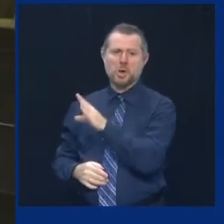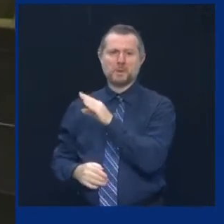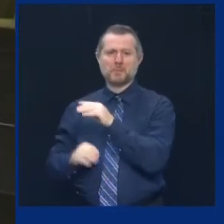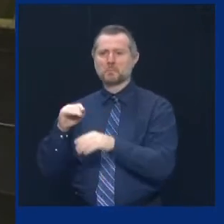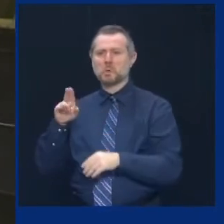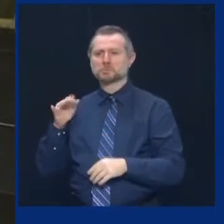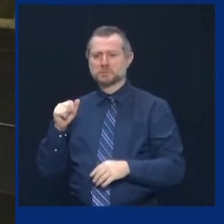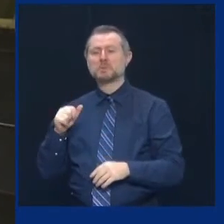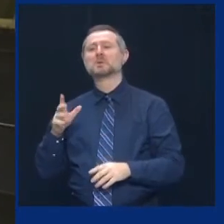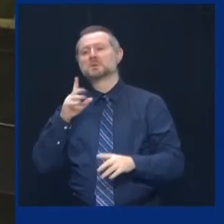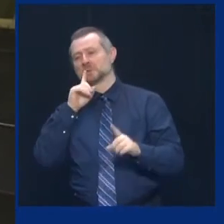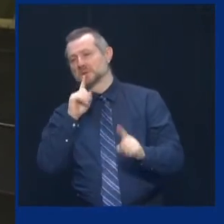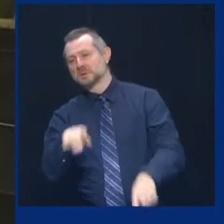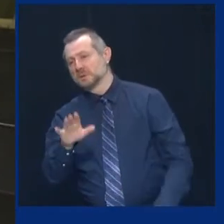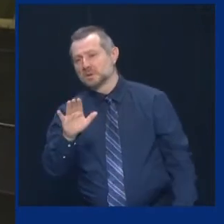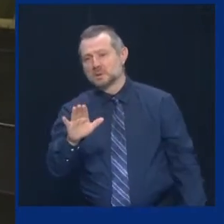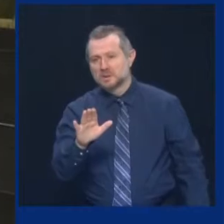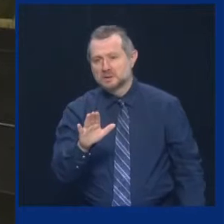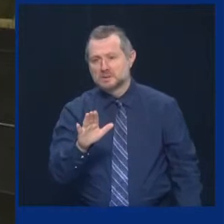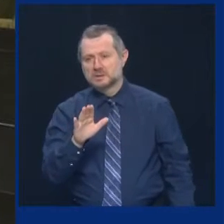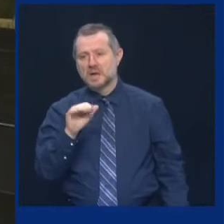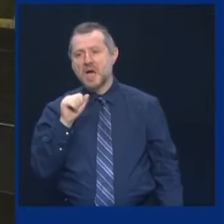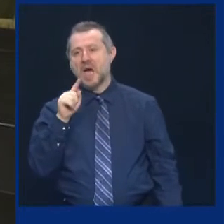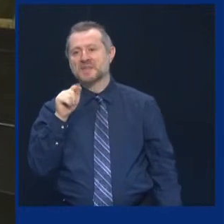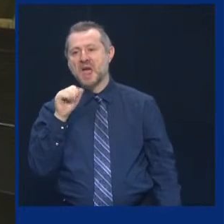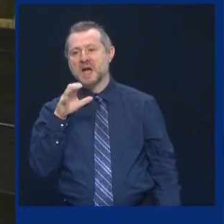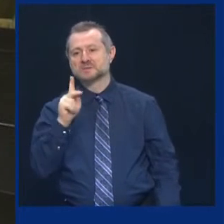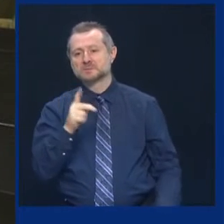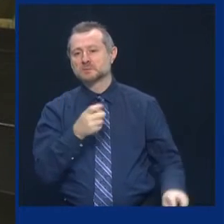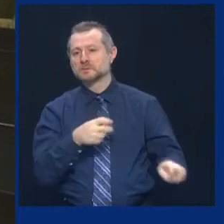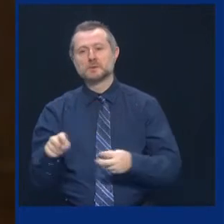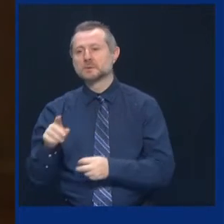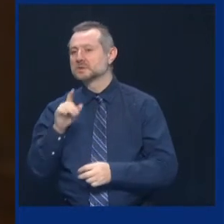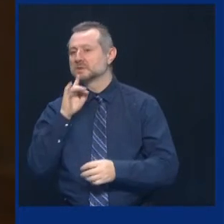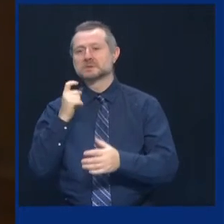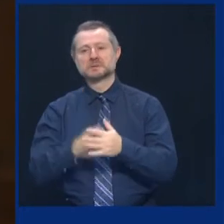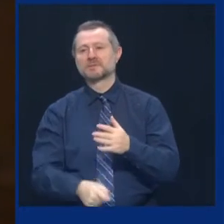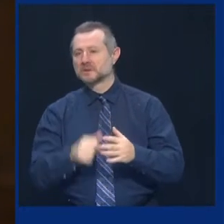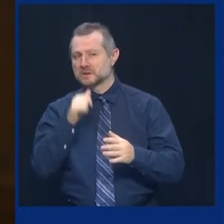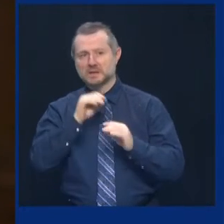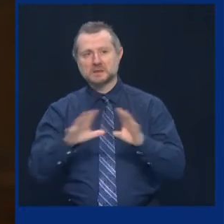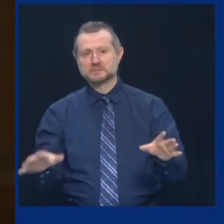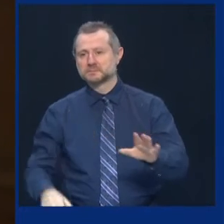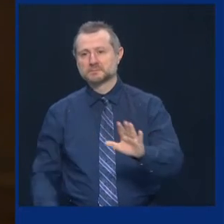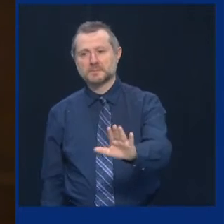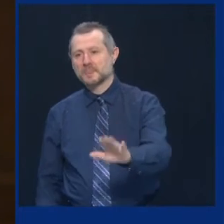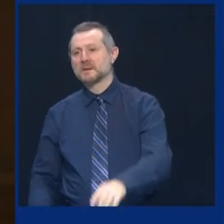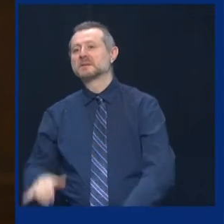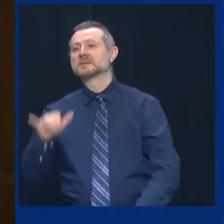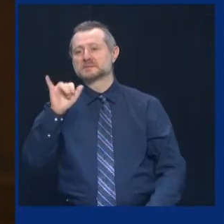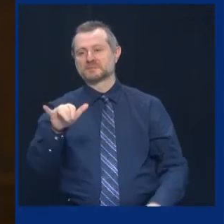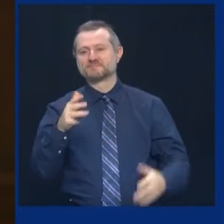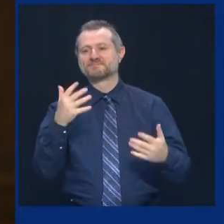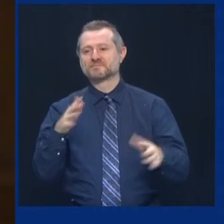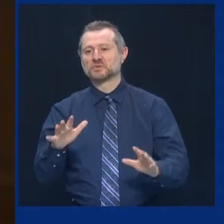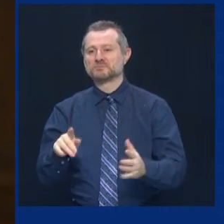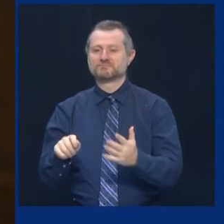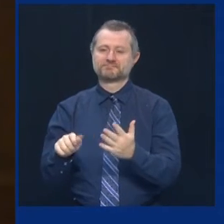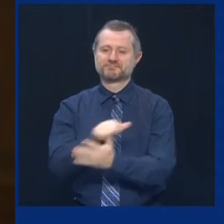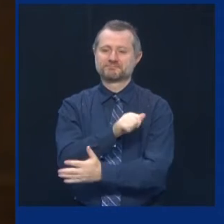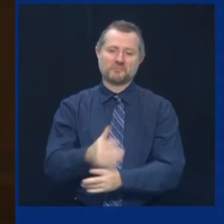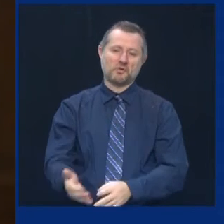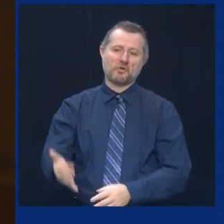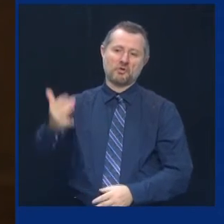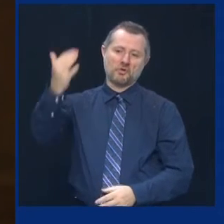So the stock transfer tax is a misnomer. It's not really a tax. It was eliminated decades ago, and all it is a